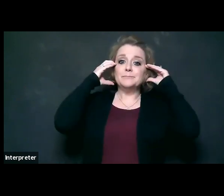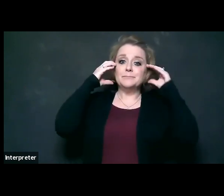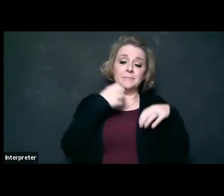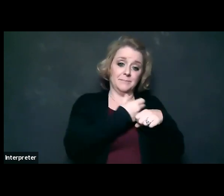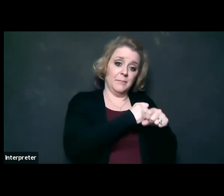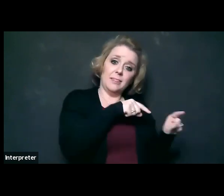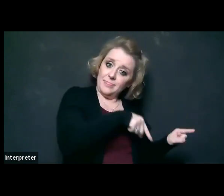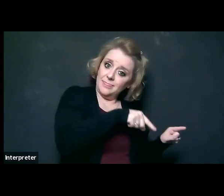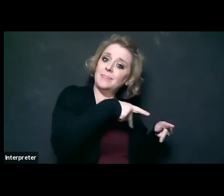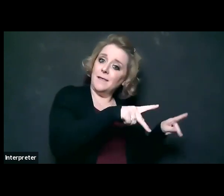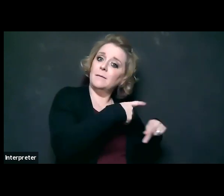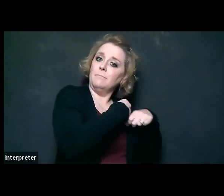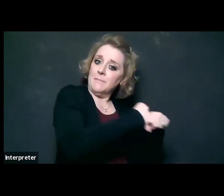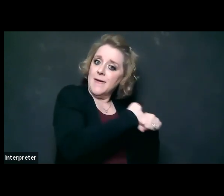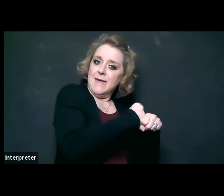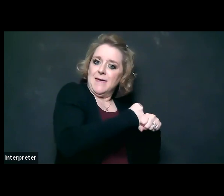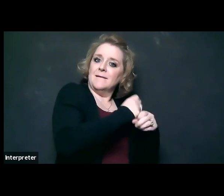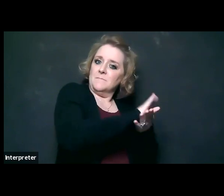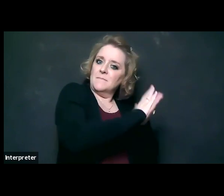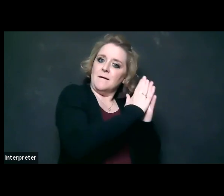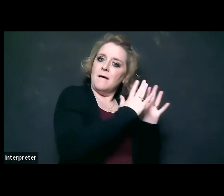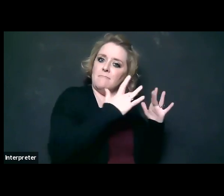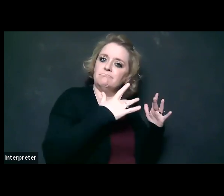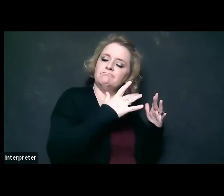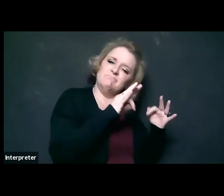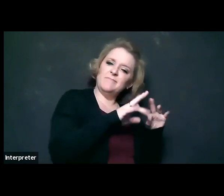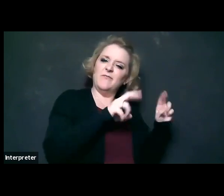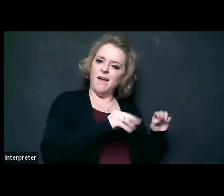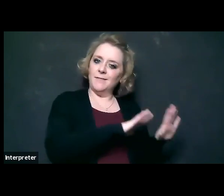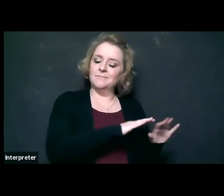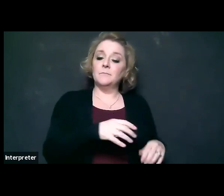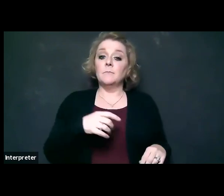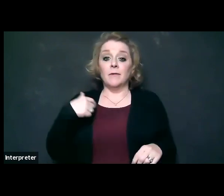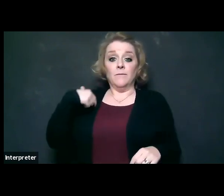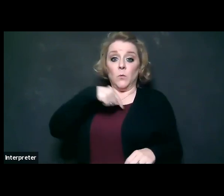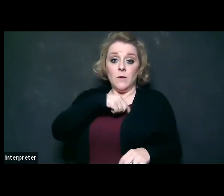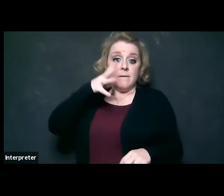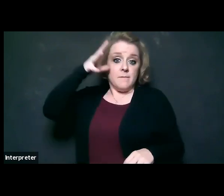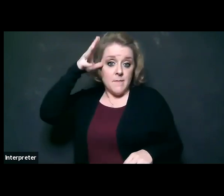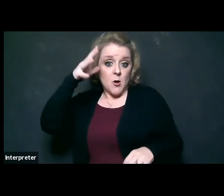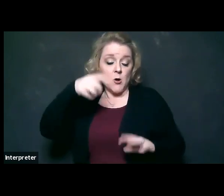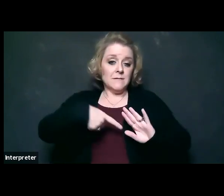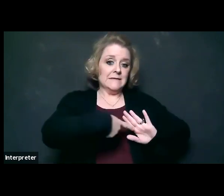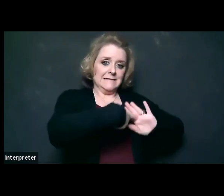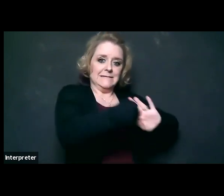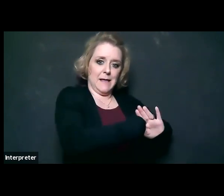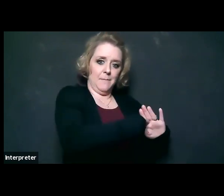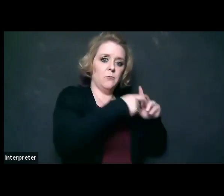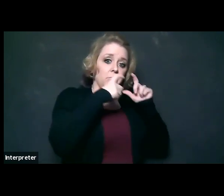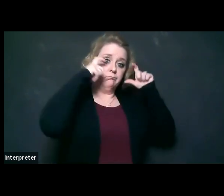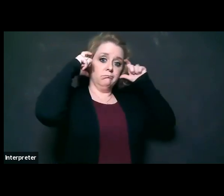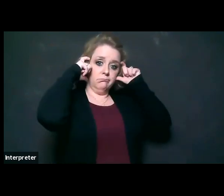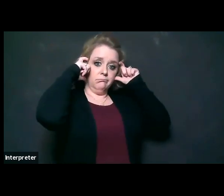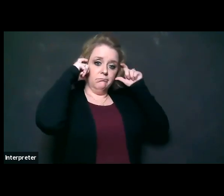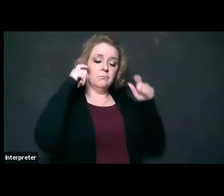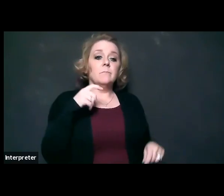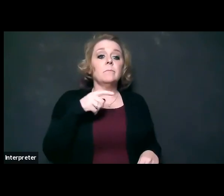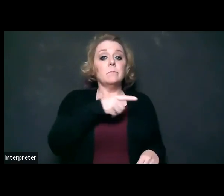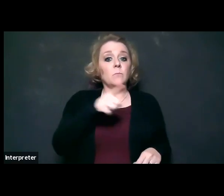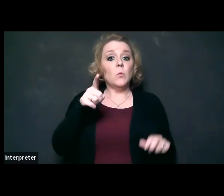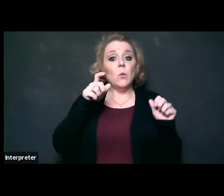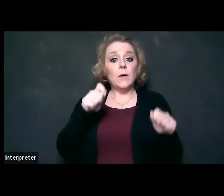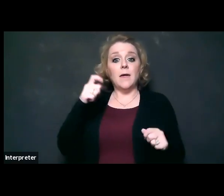event for us up with that. I believe that by leading by example, the best thing that we all do anymore is we all have social media, that you can actually